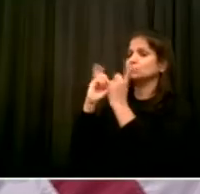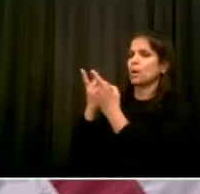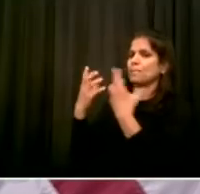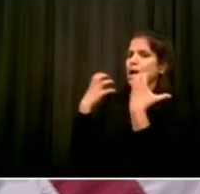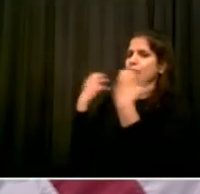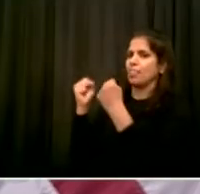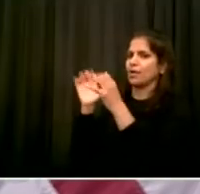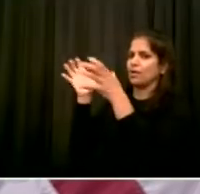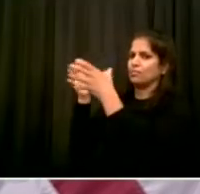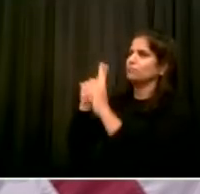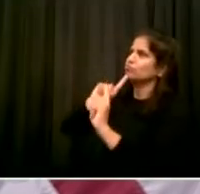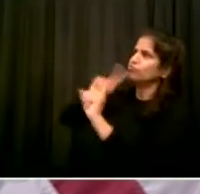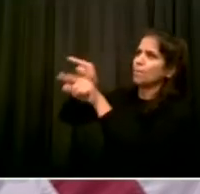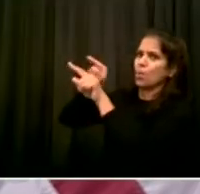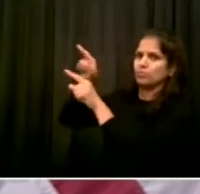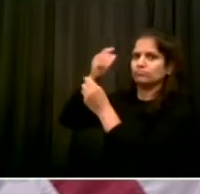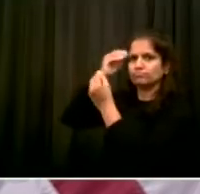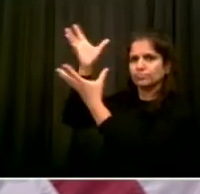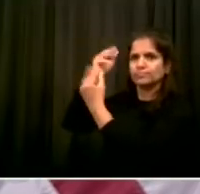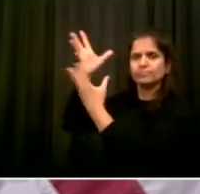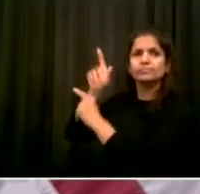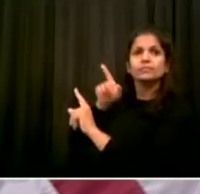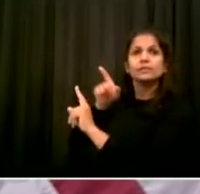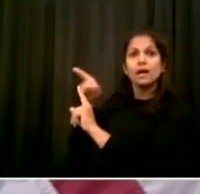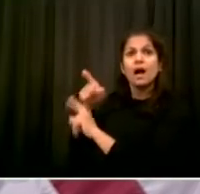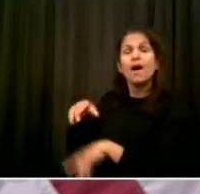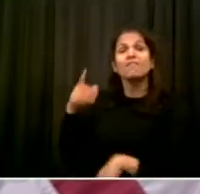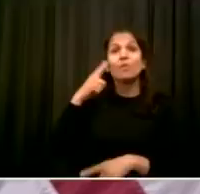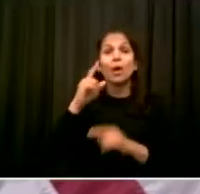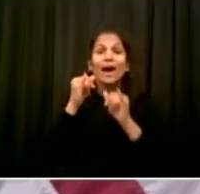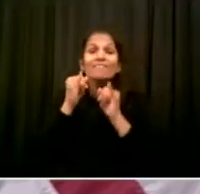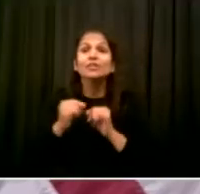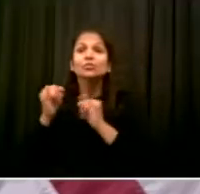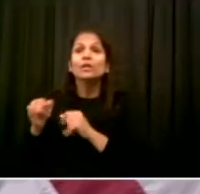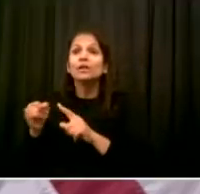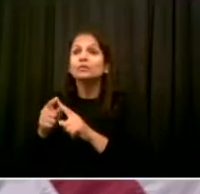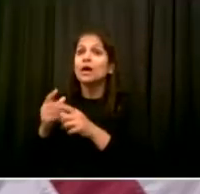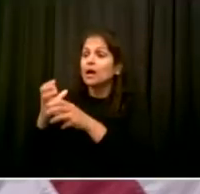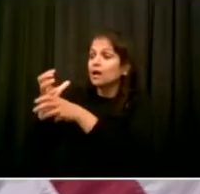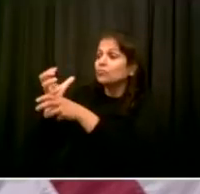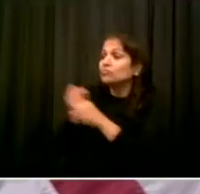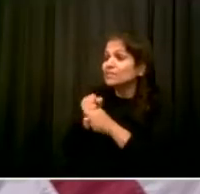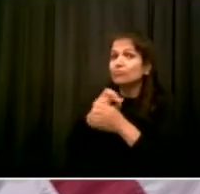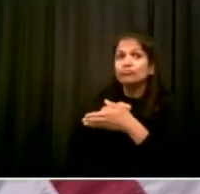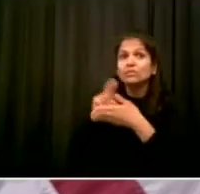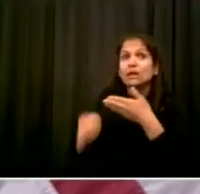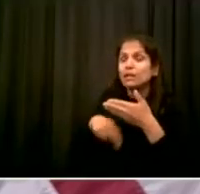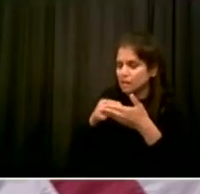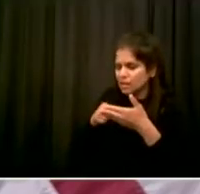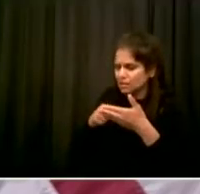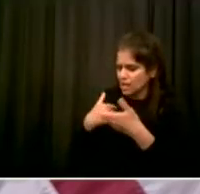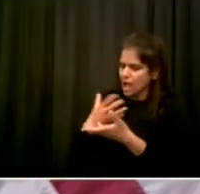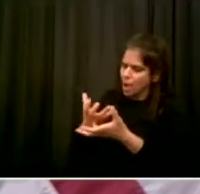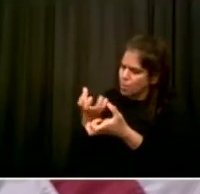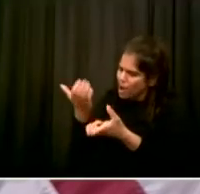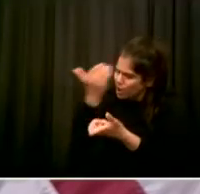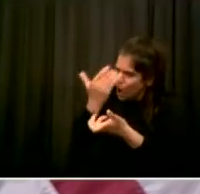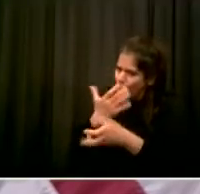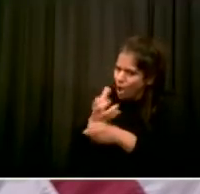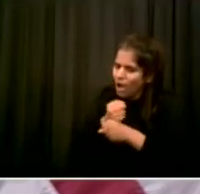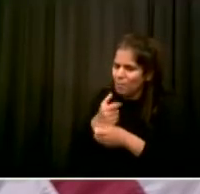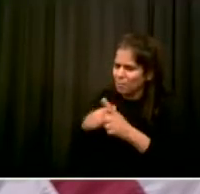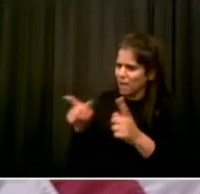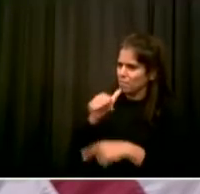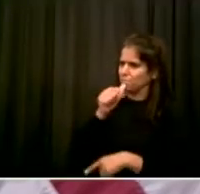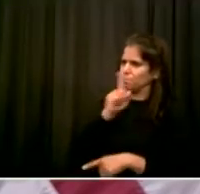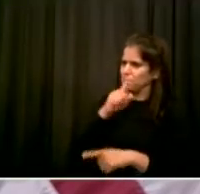how do we address this question of the terms and conditions and make sure that someone gets their test results, or if they have a concern about the terms and conditions, there's someone to talk it